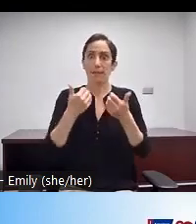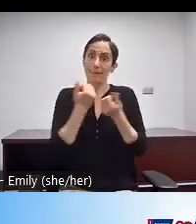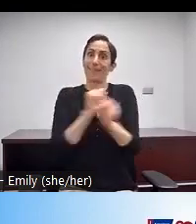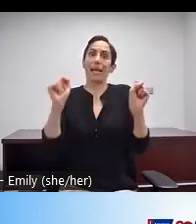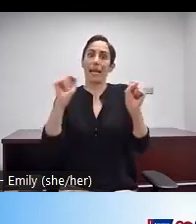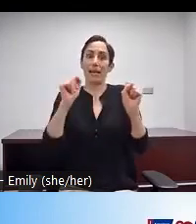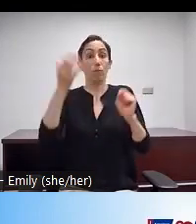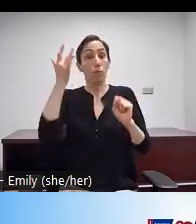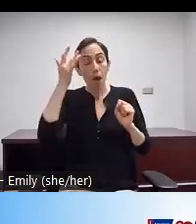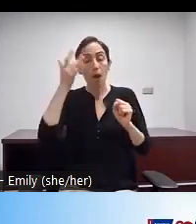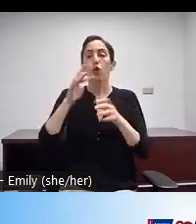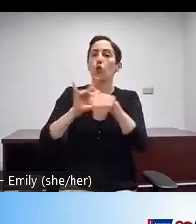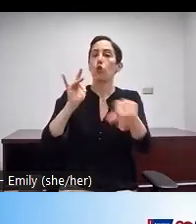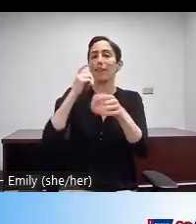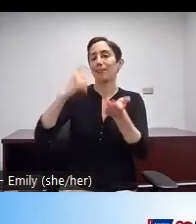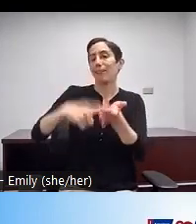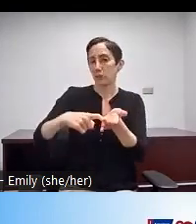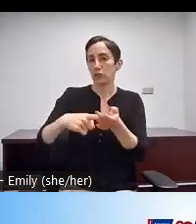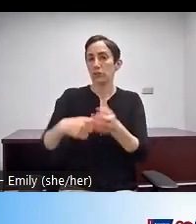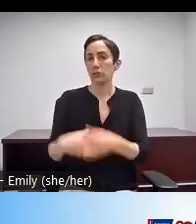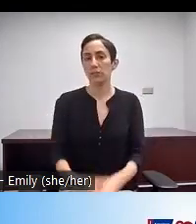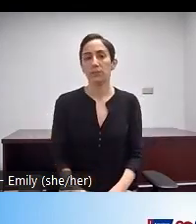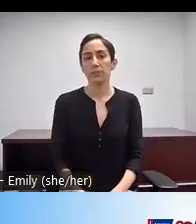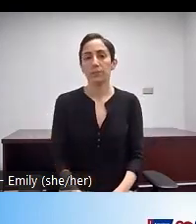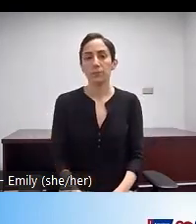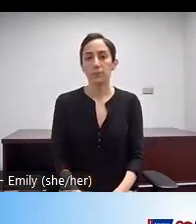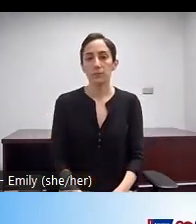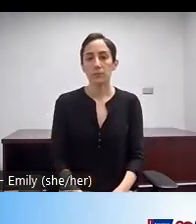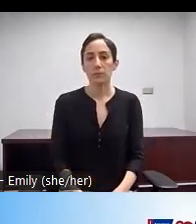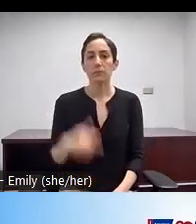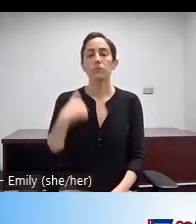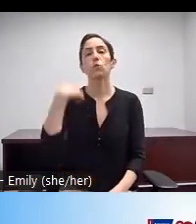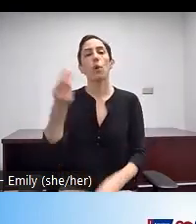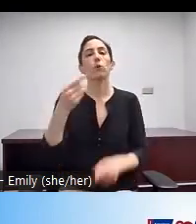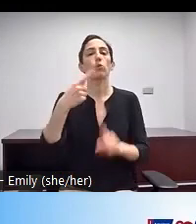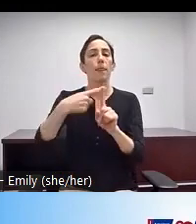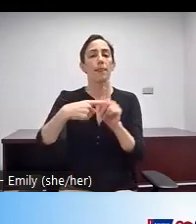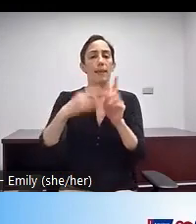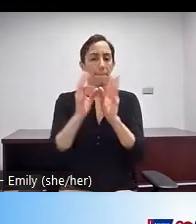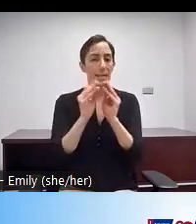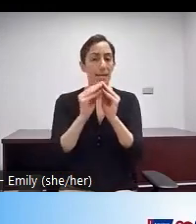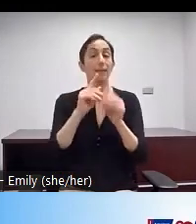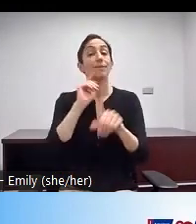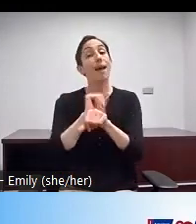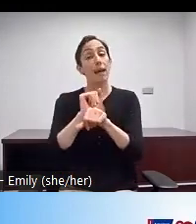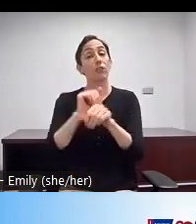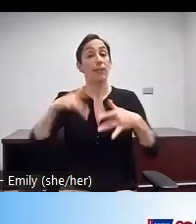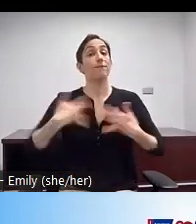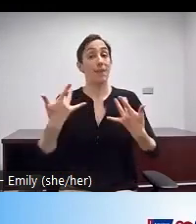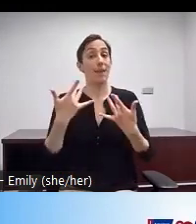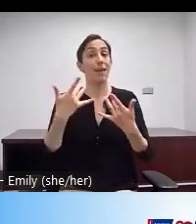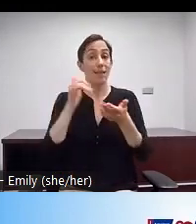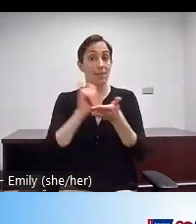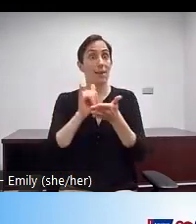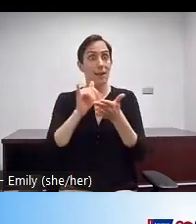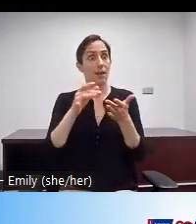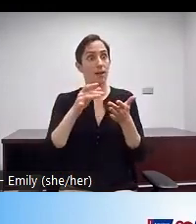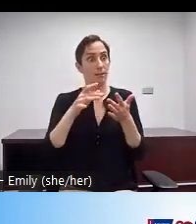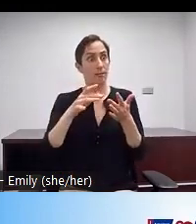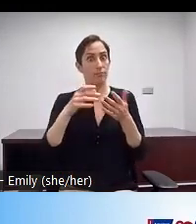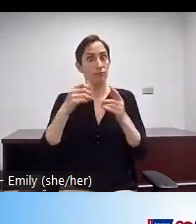early detection. I'm heading to a monthly meeting, and this is actually the event that got me